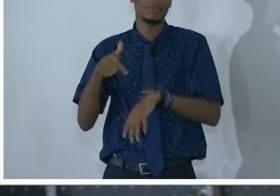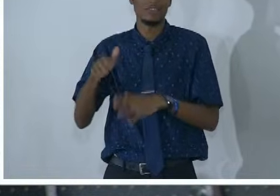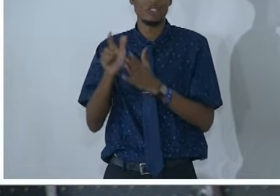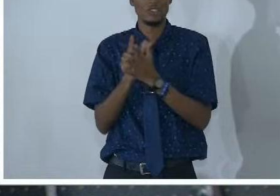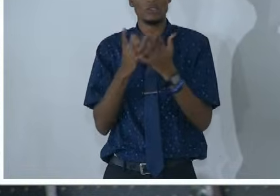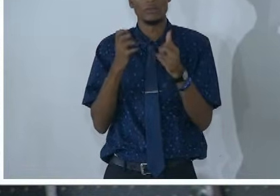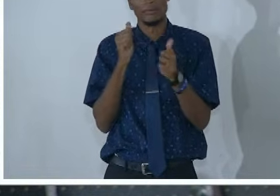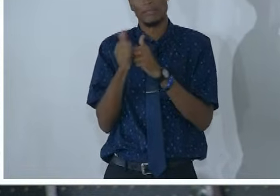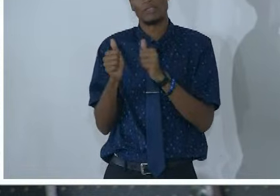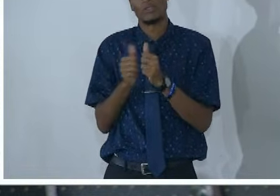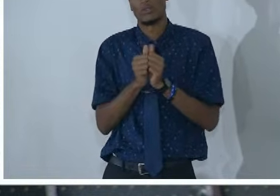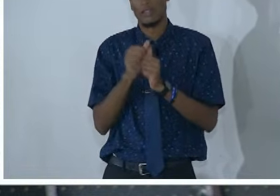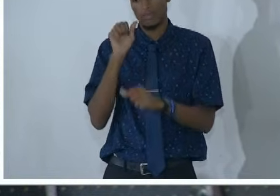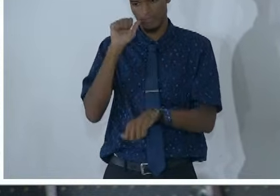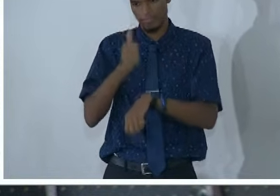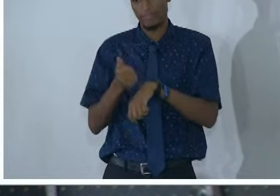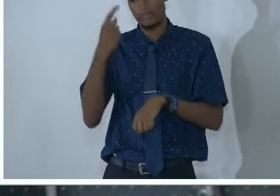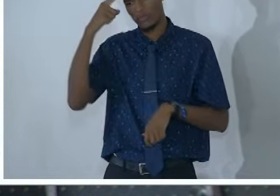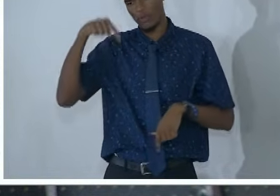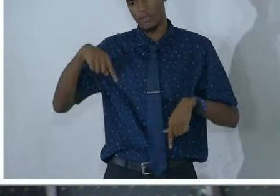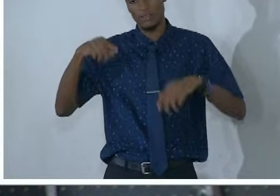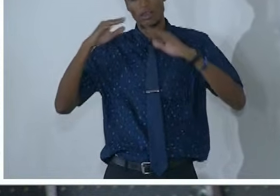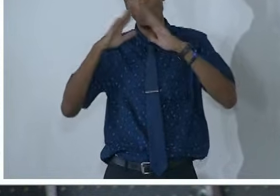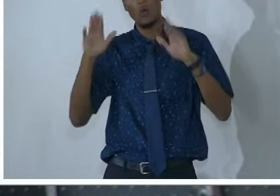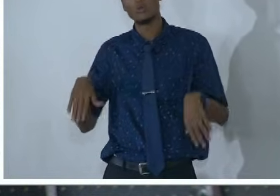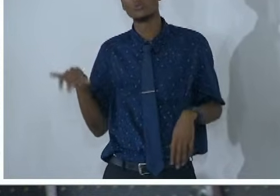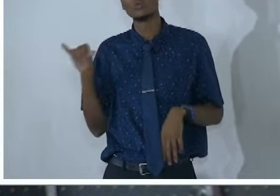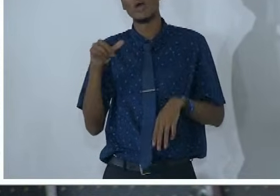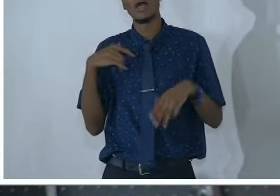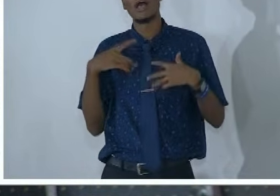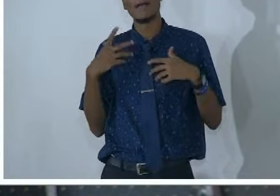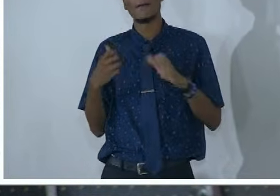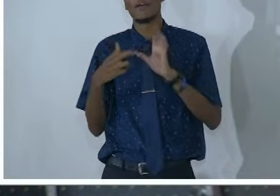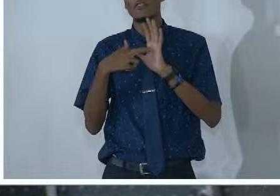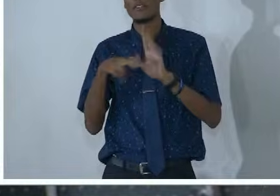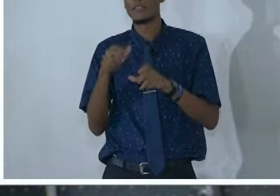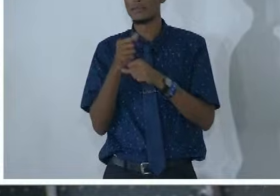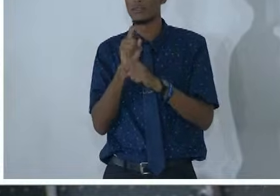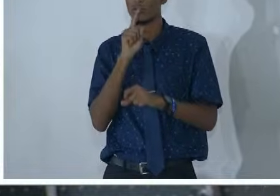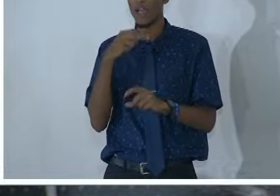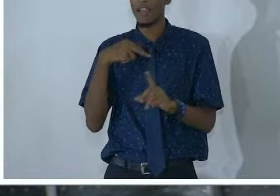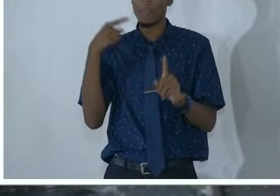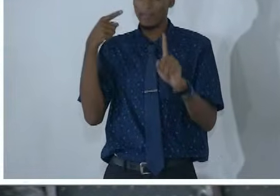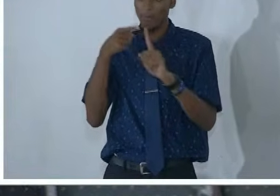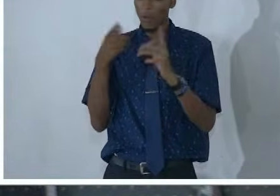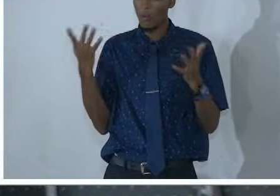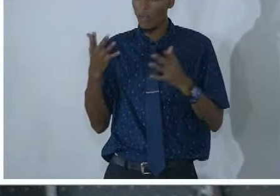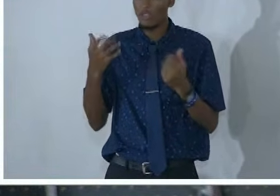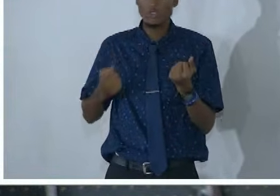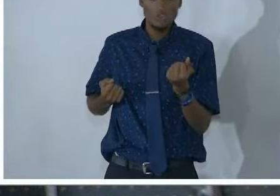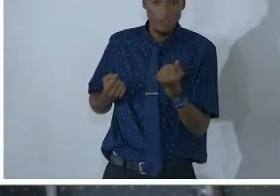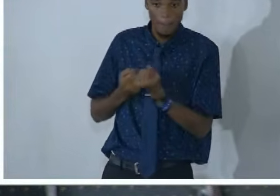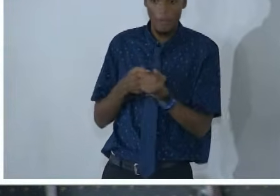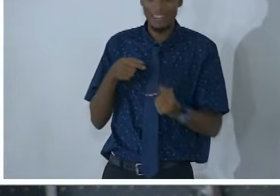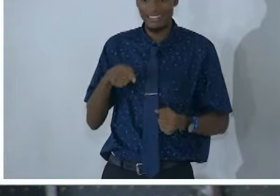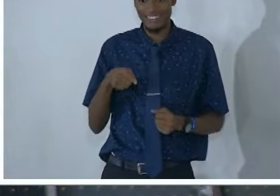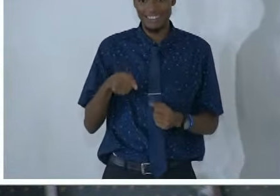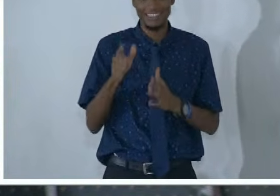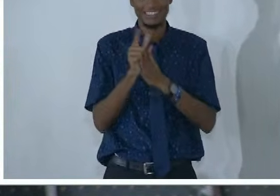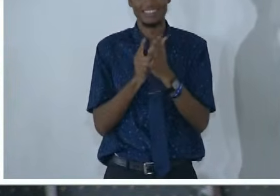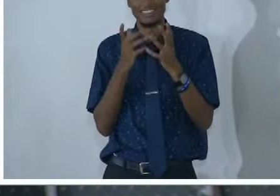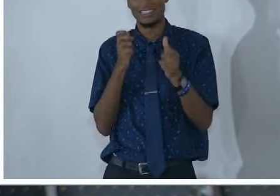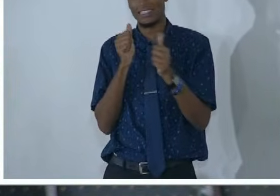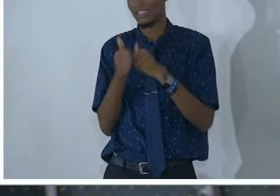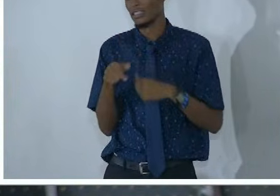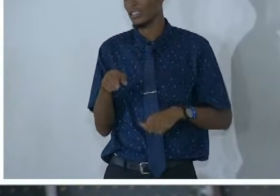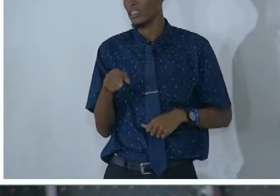in this House. I would like to reference, in making the point and supporting the bill,